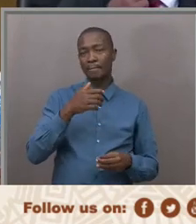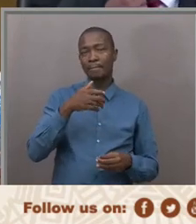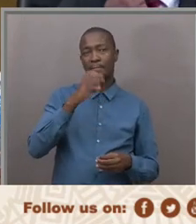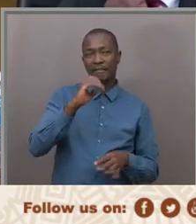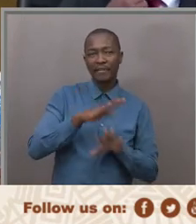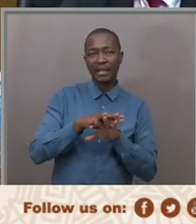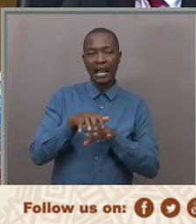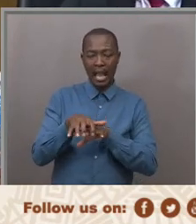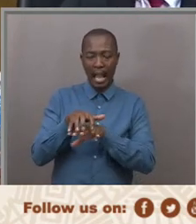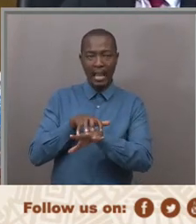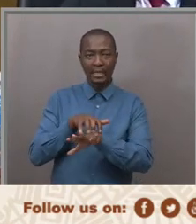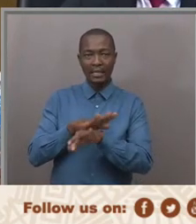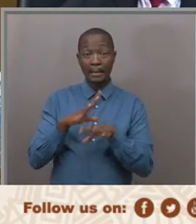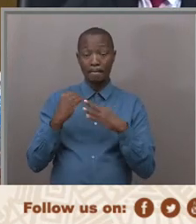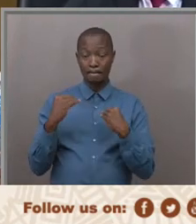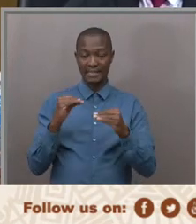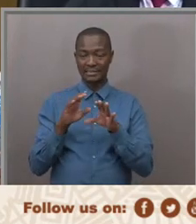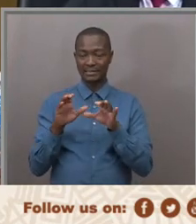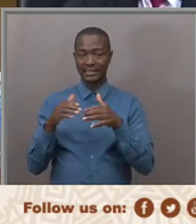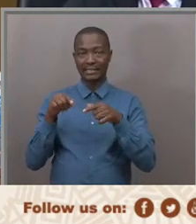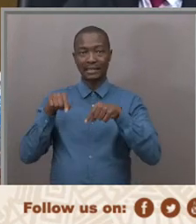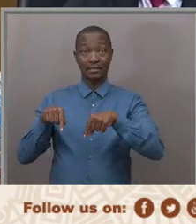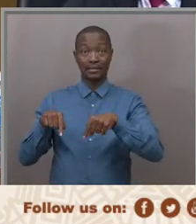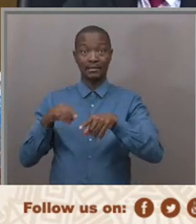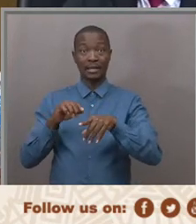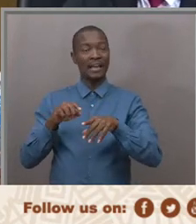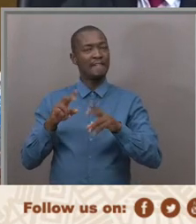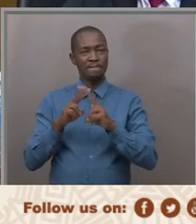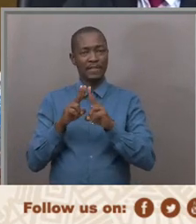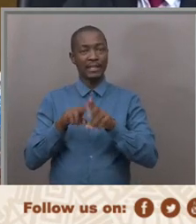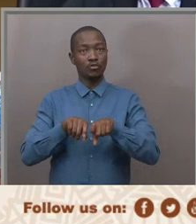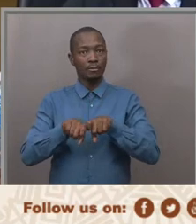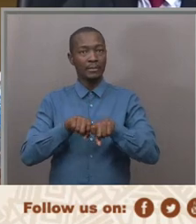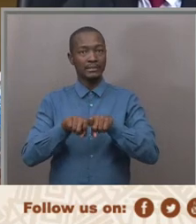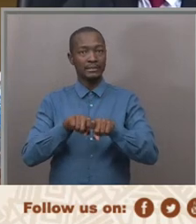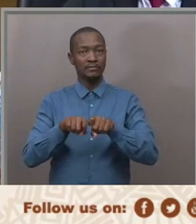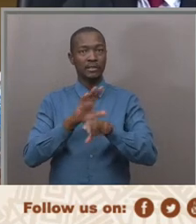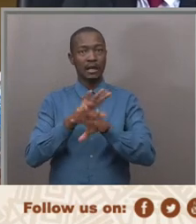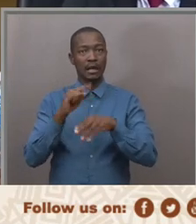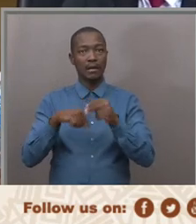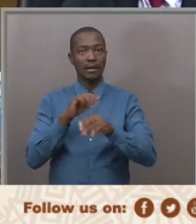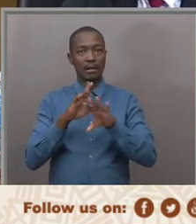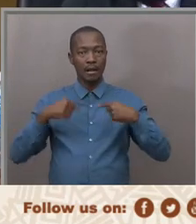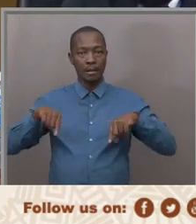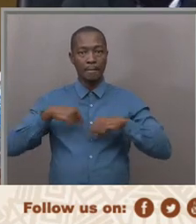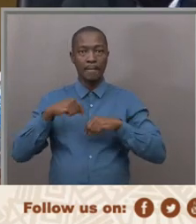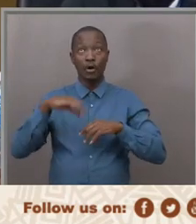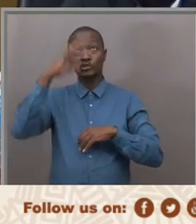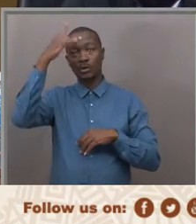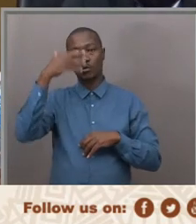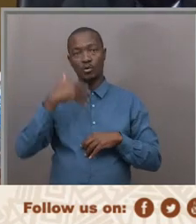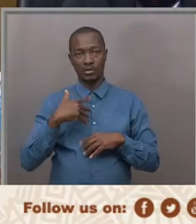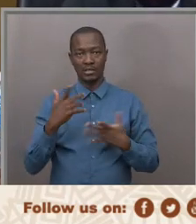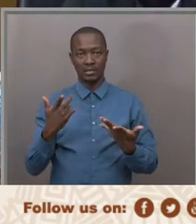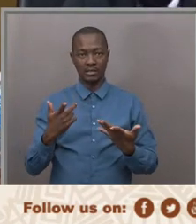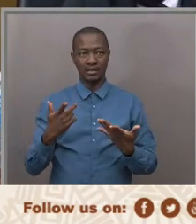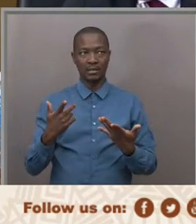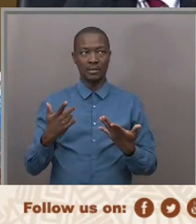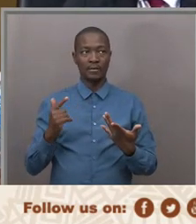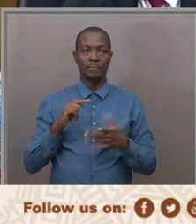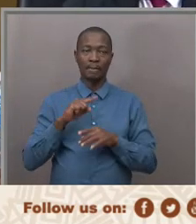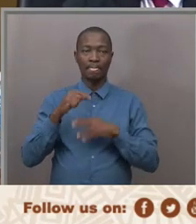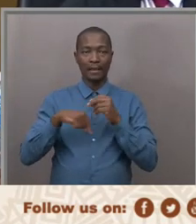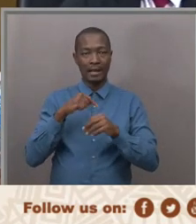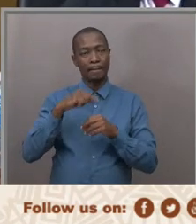agro-processing and agribusiness sector, extremely competitive in the context of our continent and in the context of the